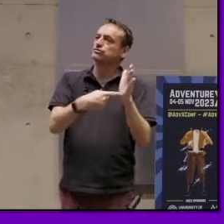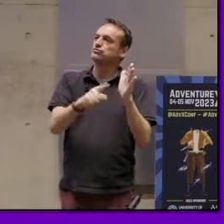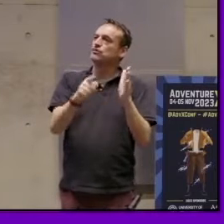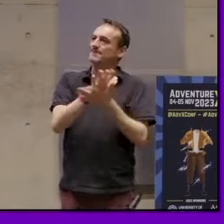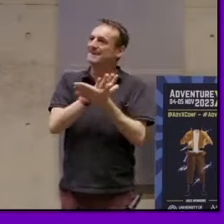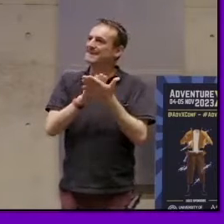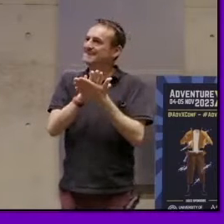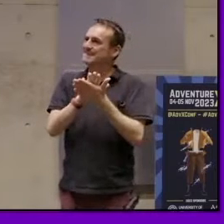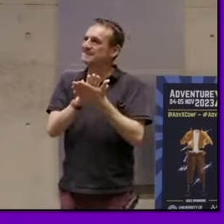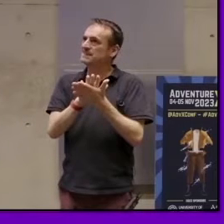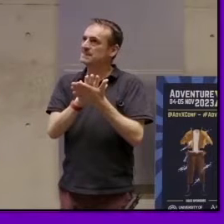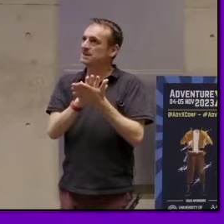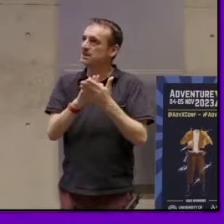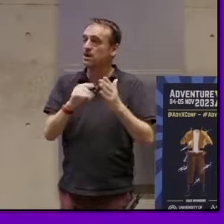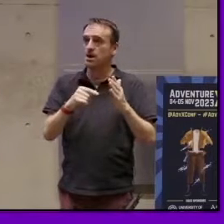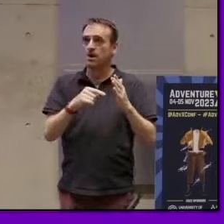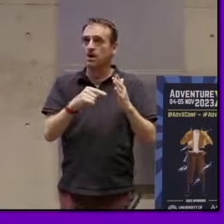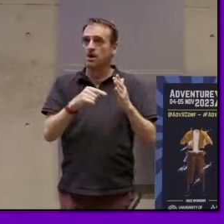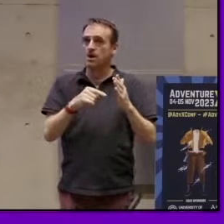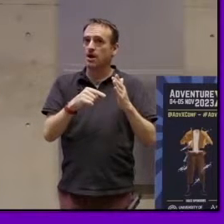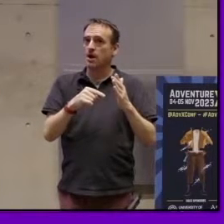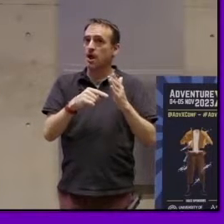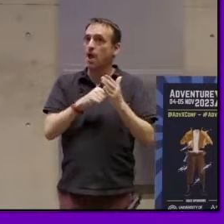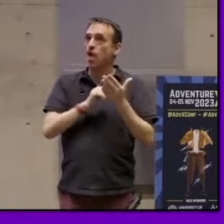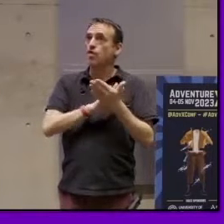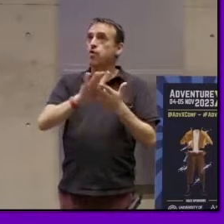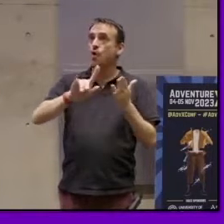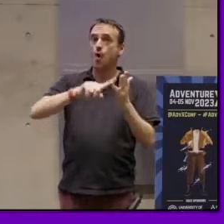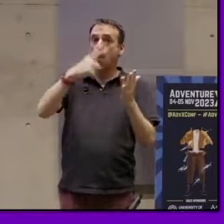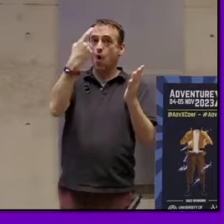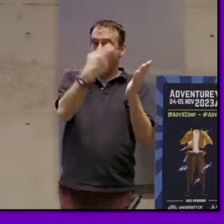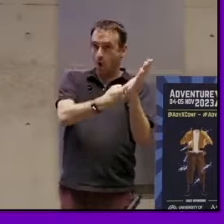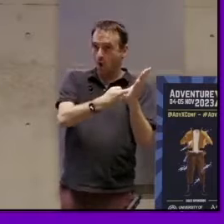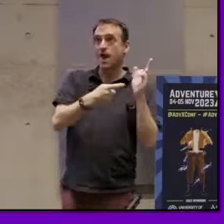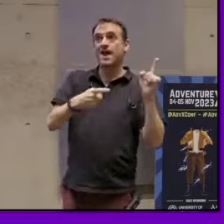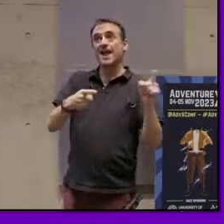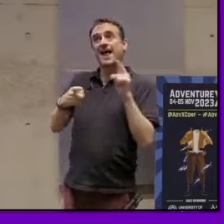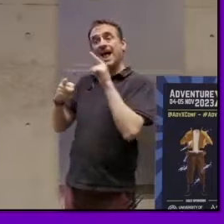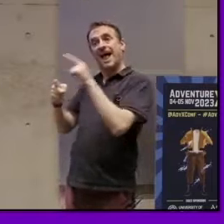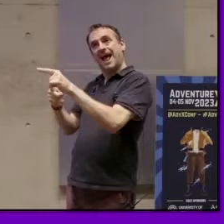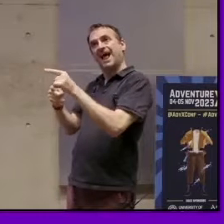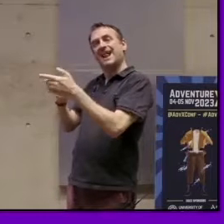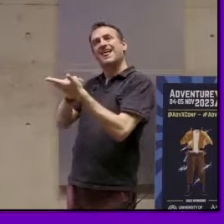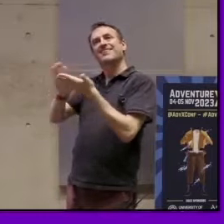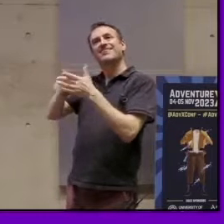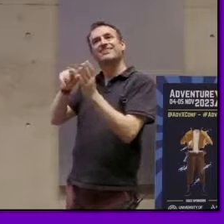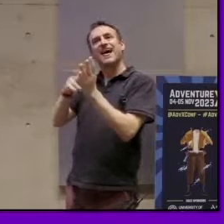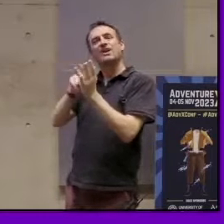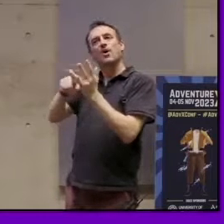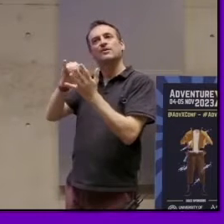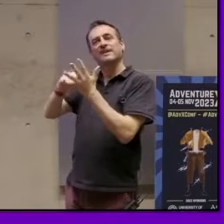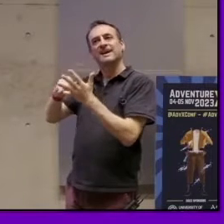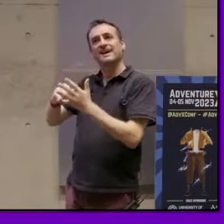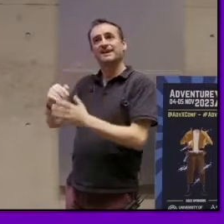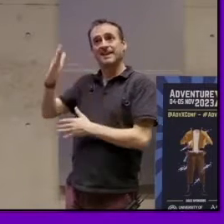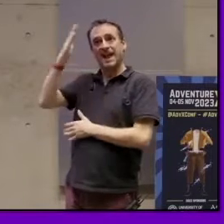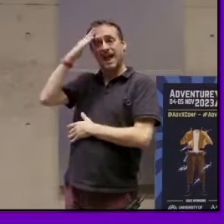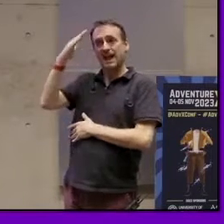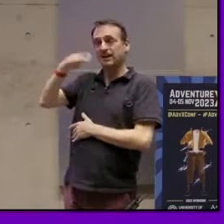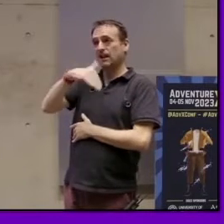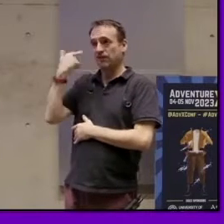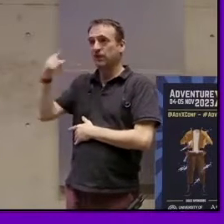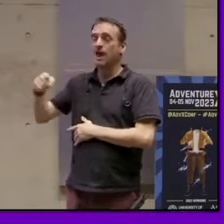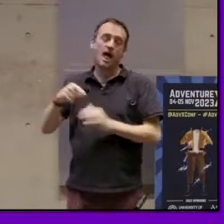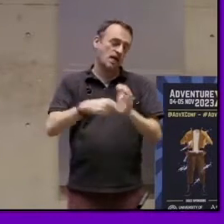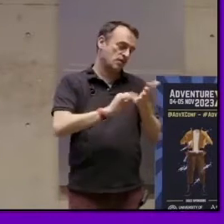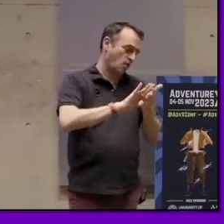simply means that when Thor fails to cut off Thanos' head, spoilers, fails to cut off Thanos' head, he gets depressed and he drinks too much